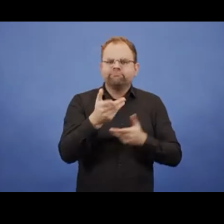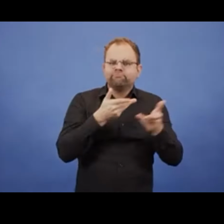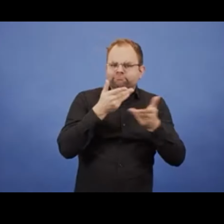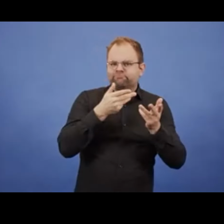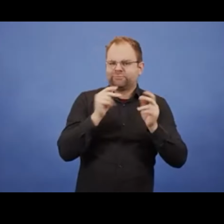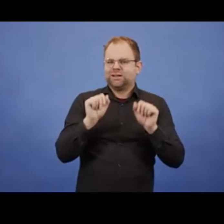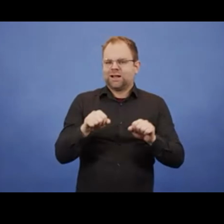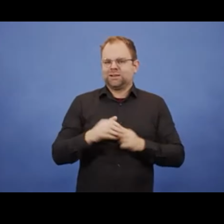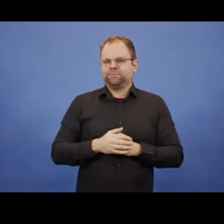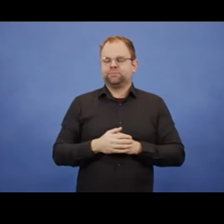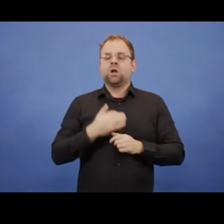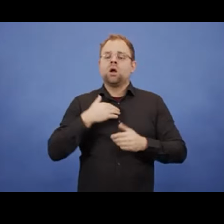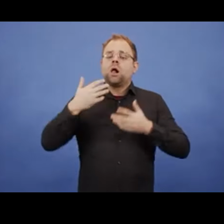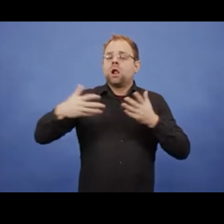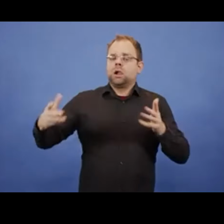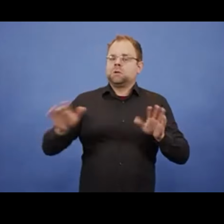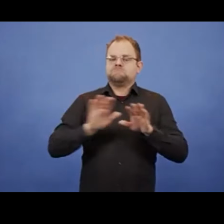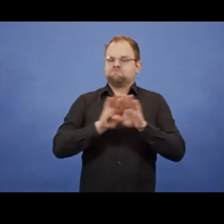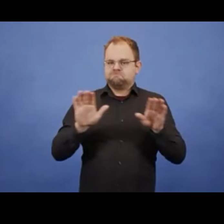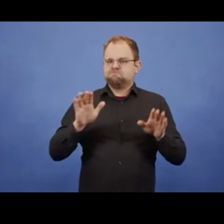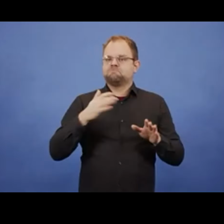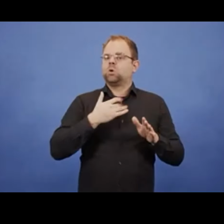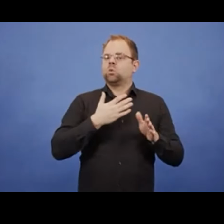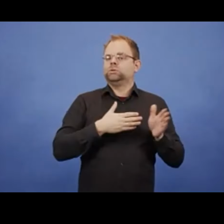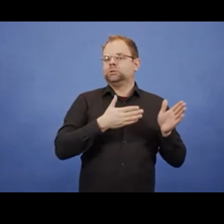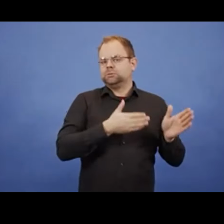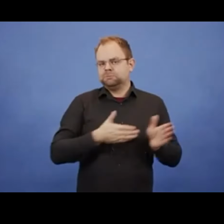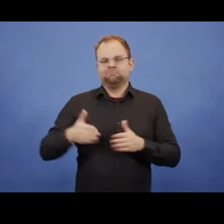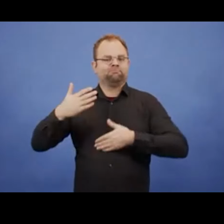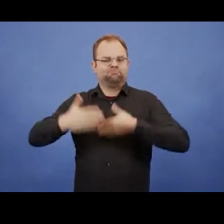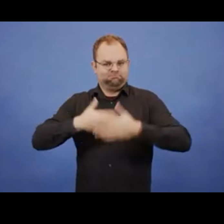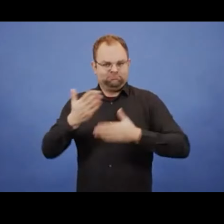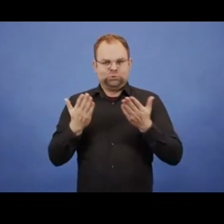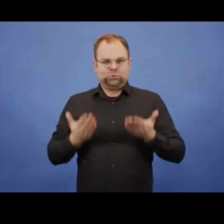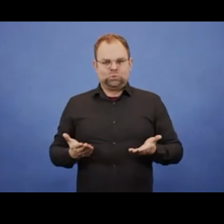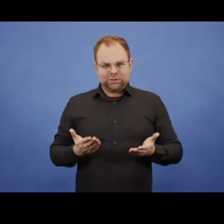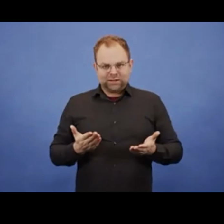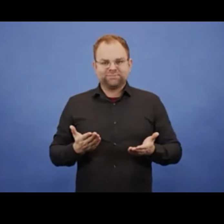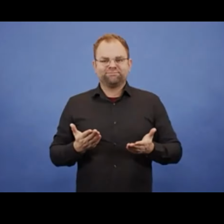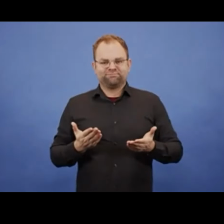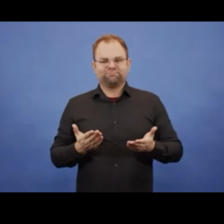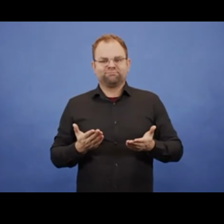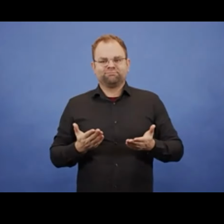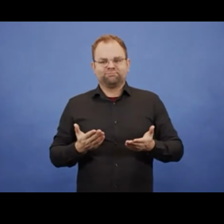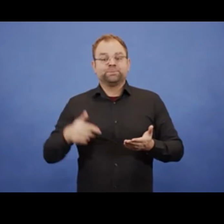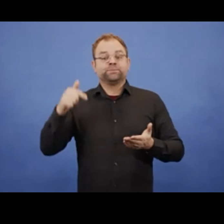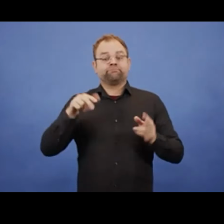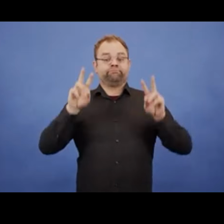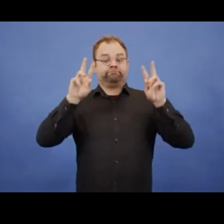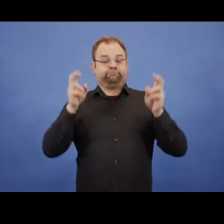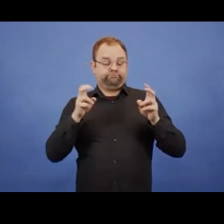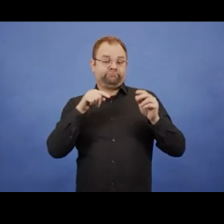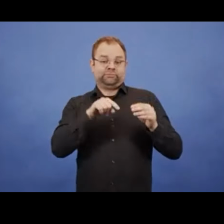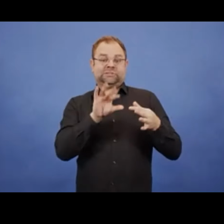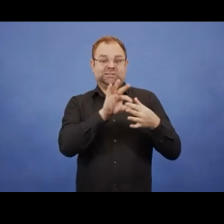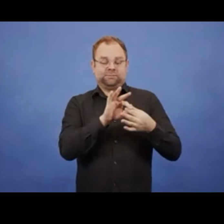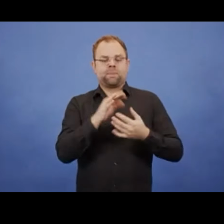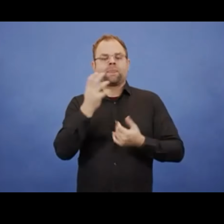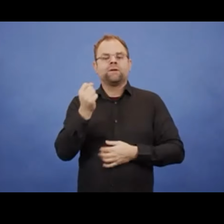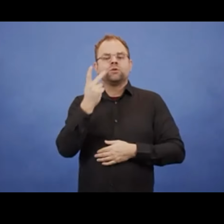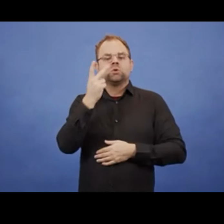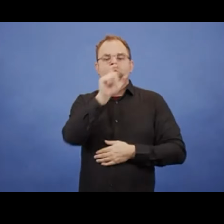per one of the key sections of UNHCR that are working on key aspects of the mandate of